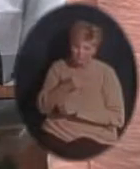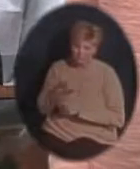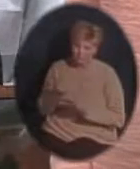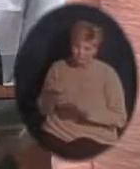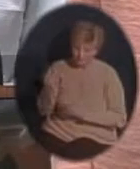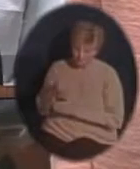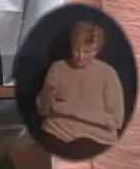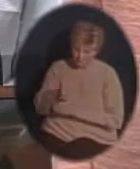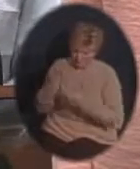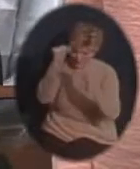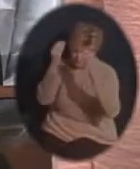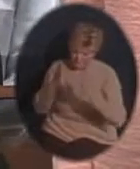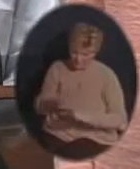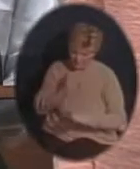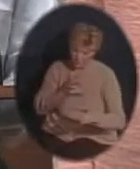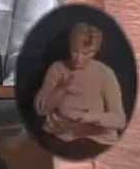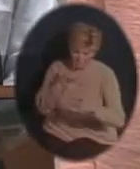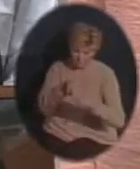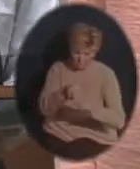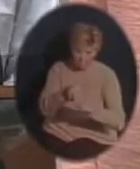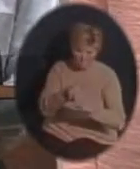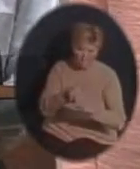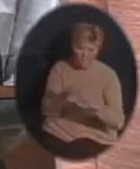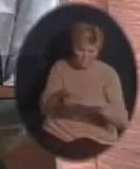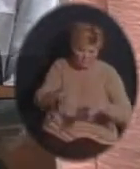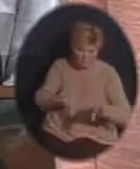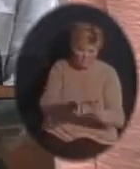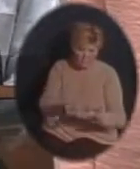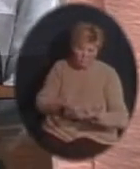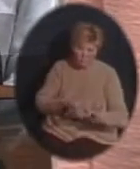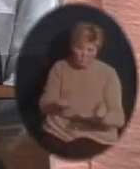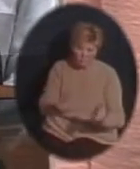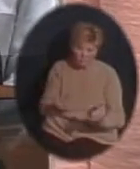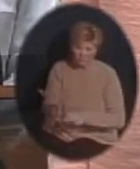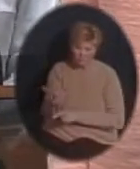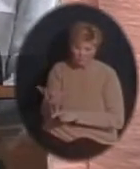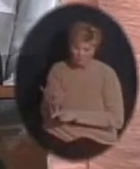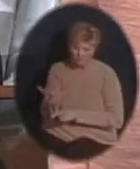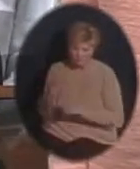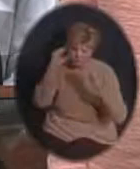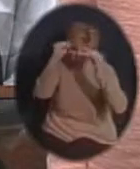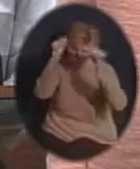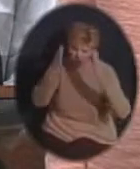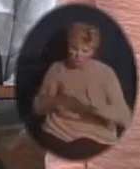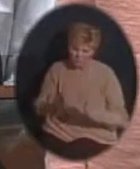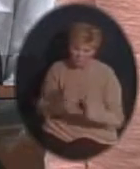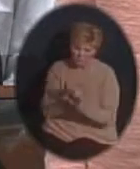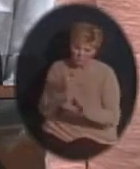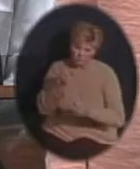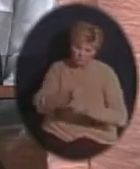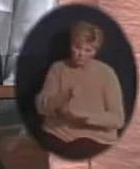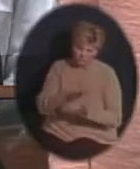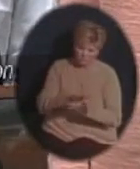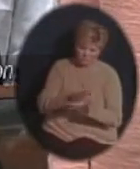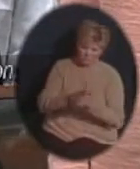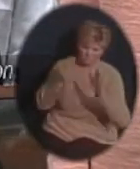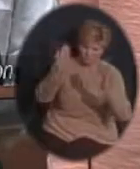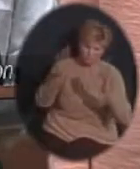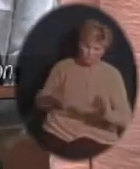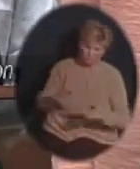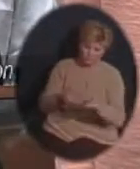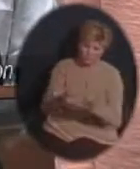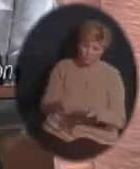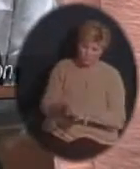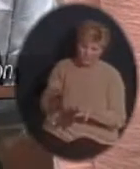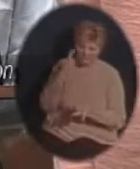Teacher Day focuses on the teachers who work to make public schools great places for students to succeed in life. We